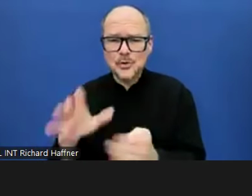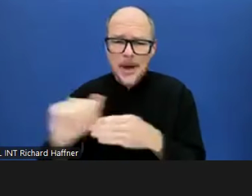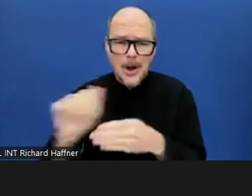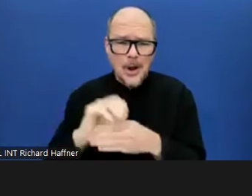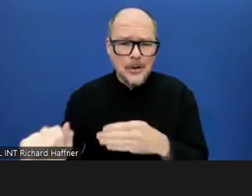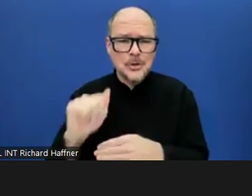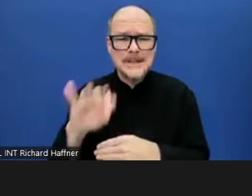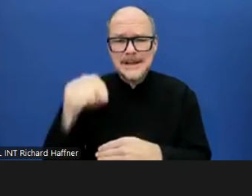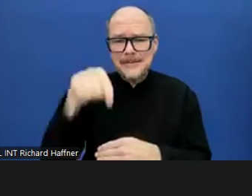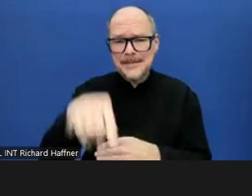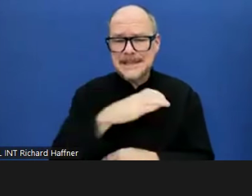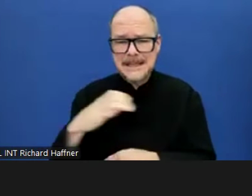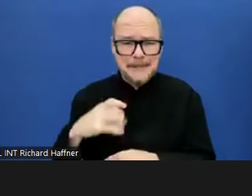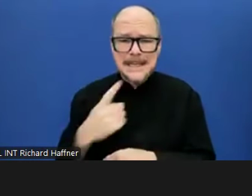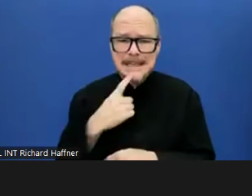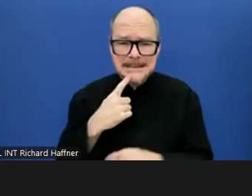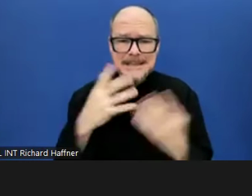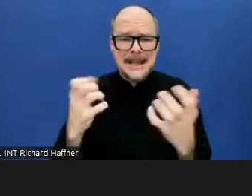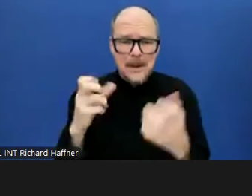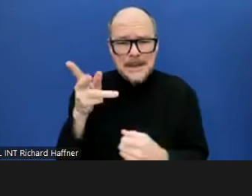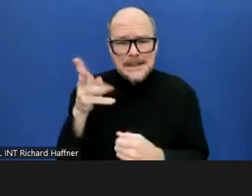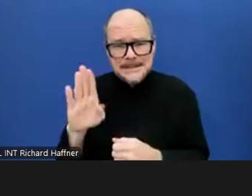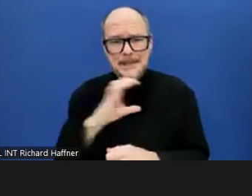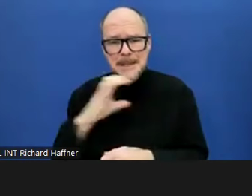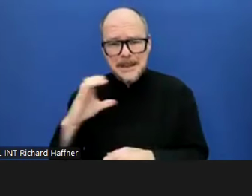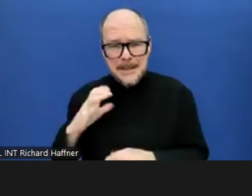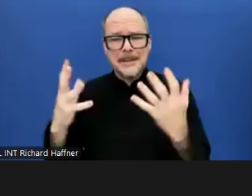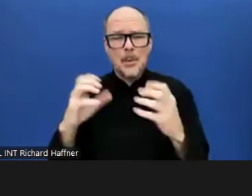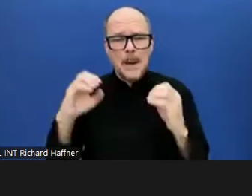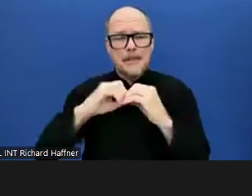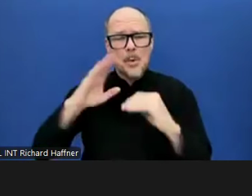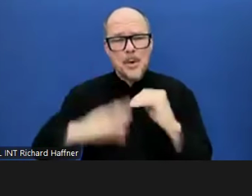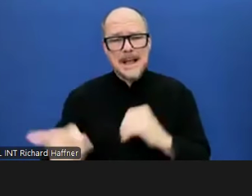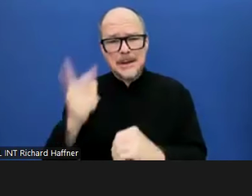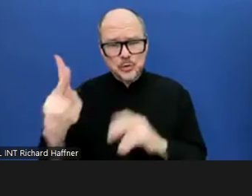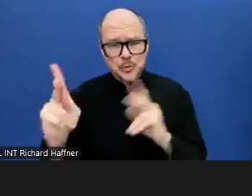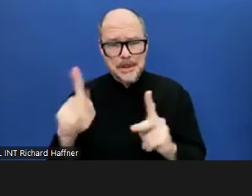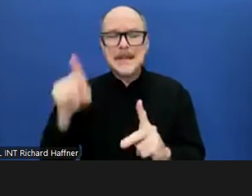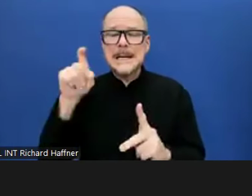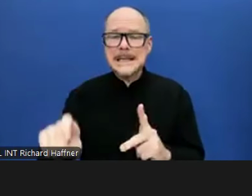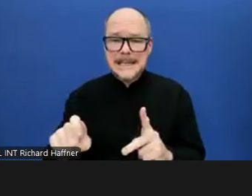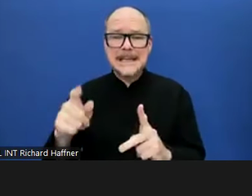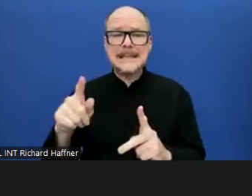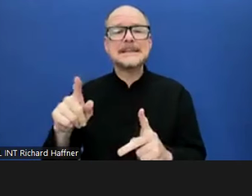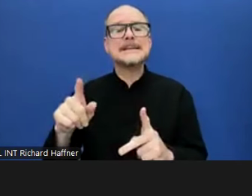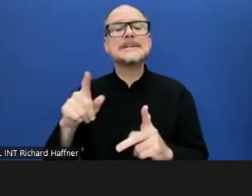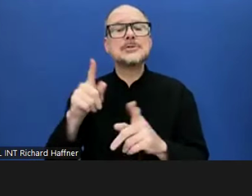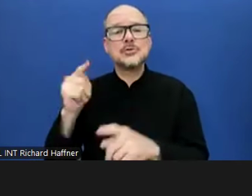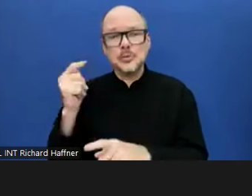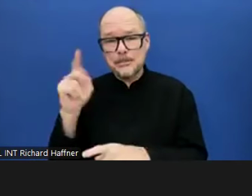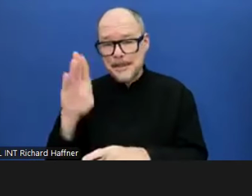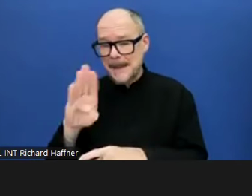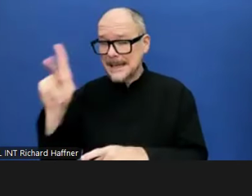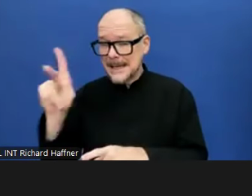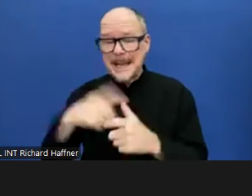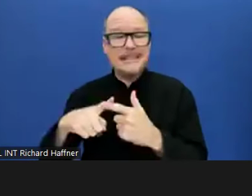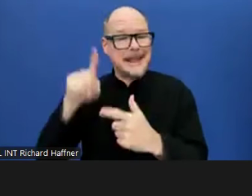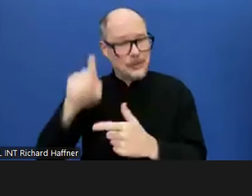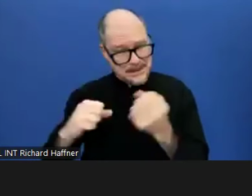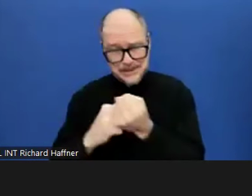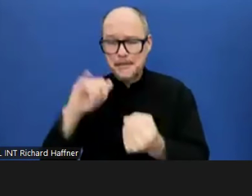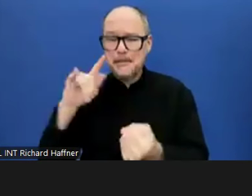this committee says they want a subcommittee and they want it to be more than two people and it needs to be Bagley Keene, that you need to support it. Thank you very much.